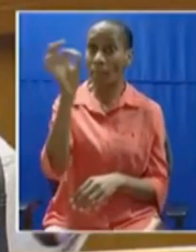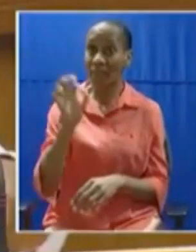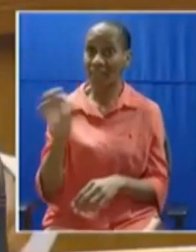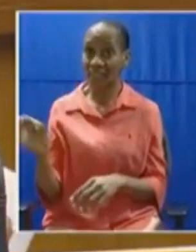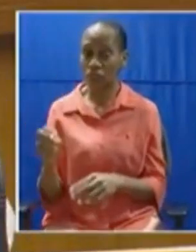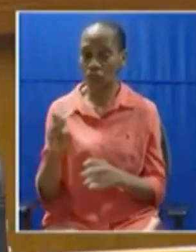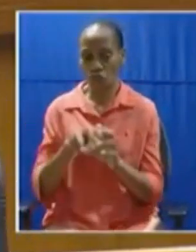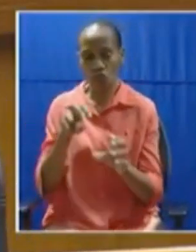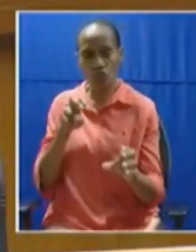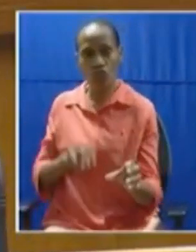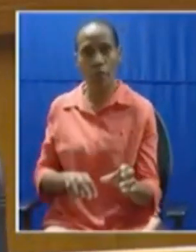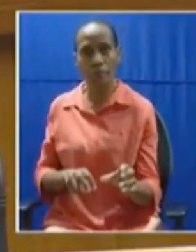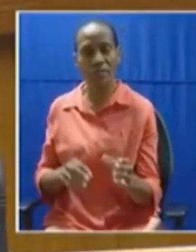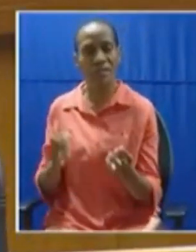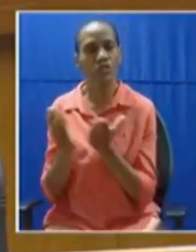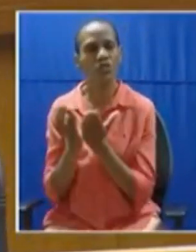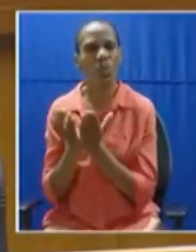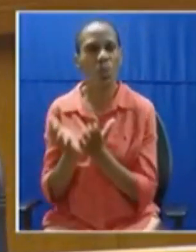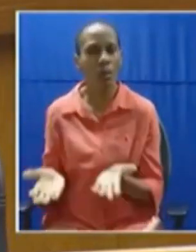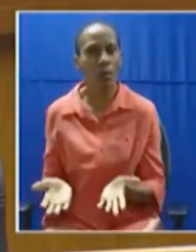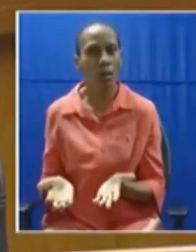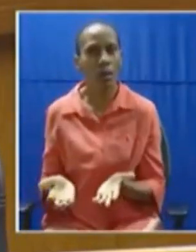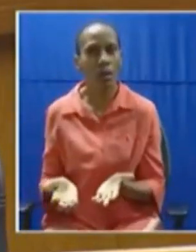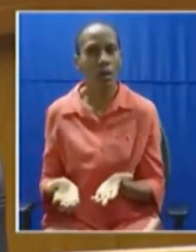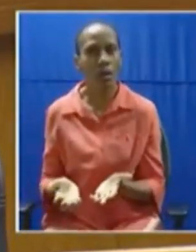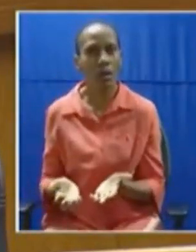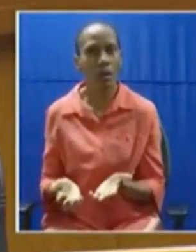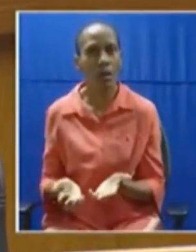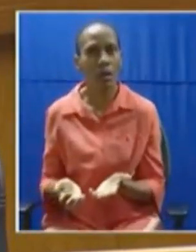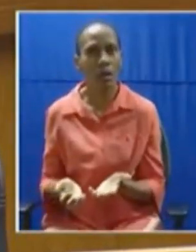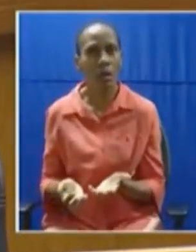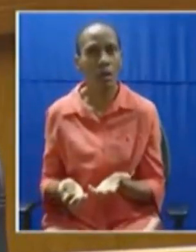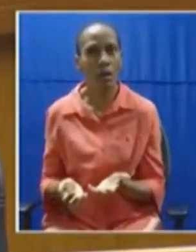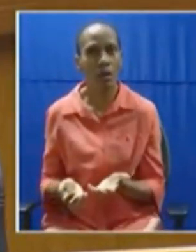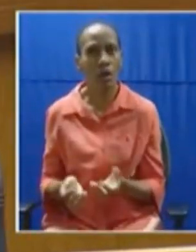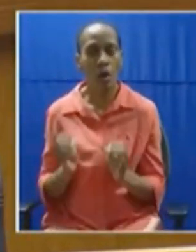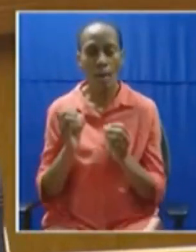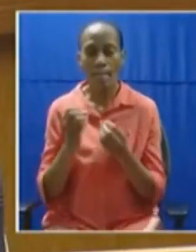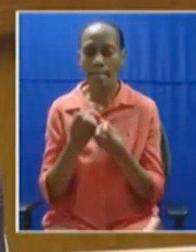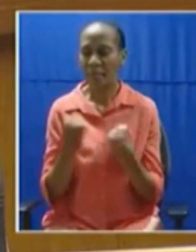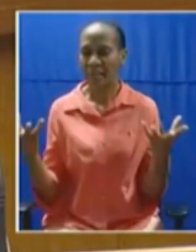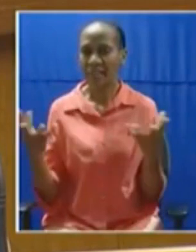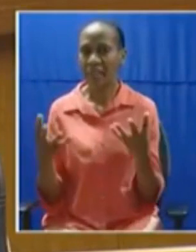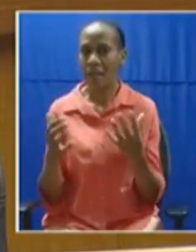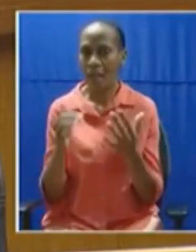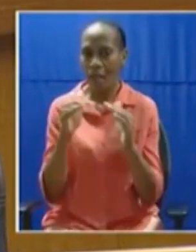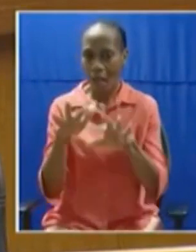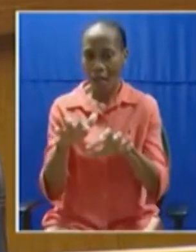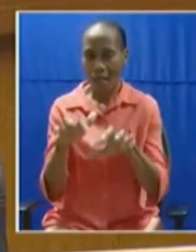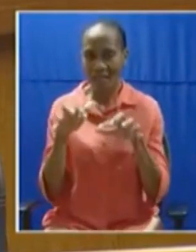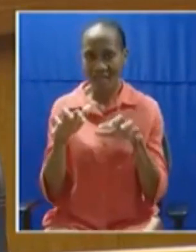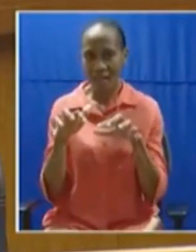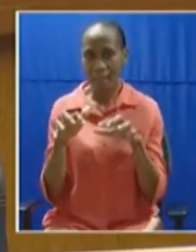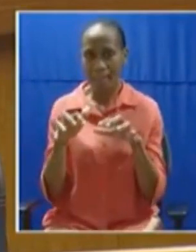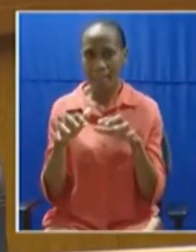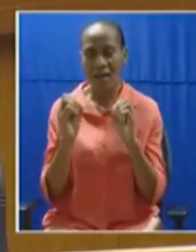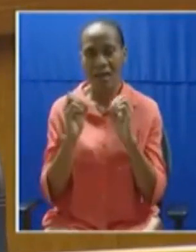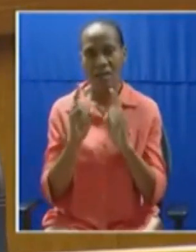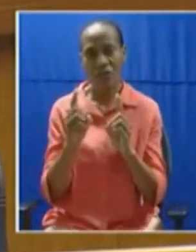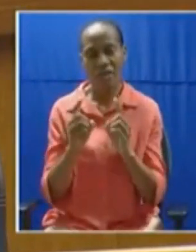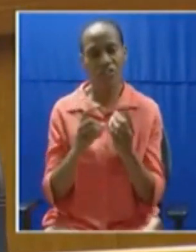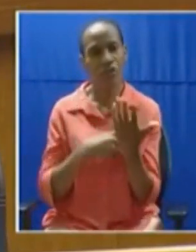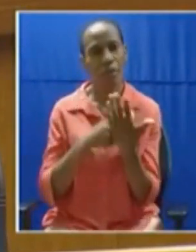dropped off the system. The multi-examination opportunity policy intended to advantage